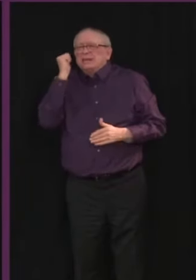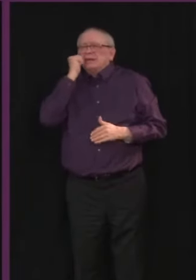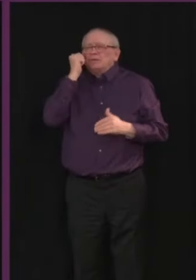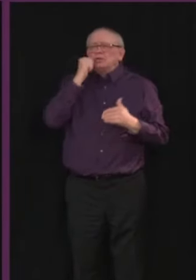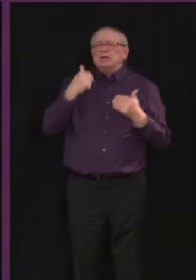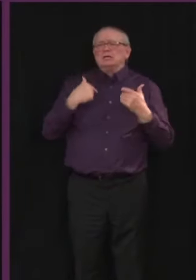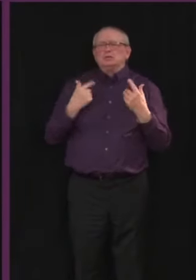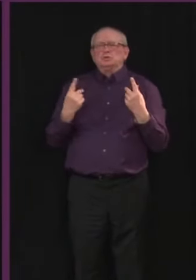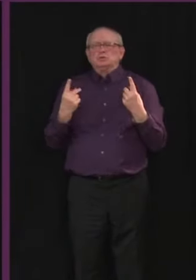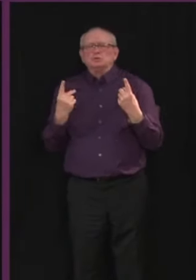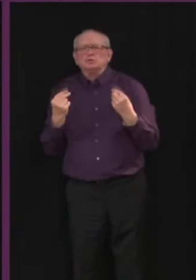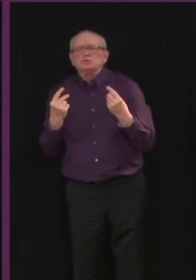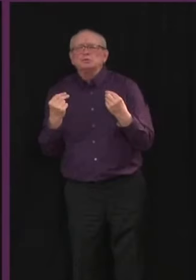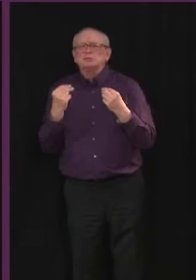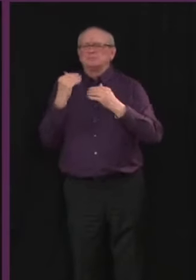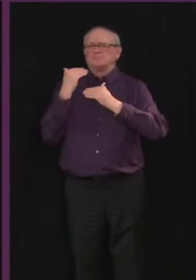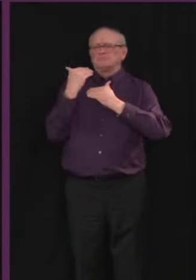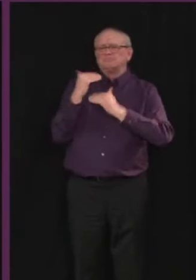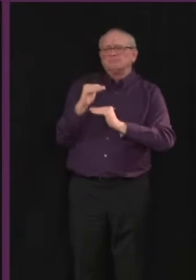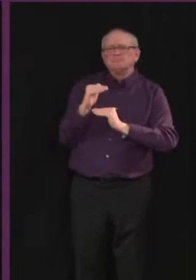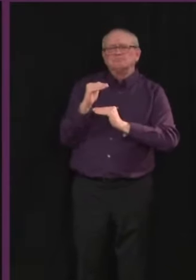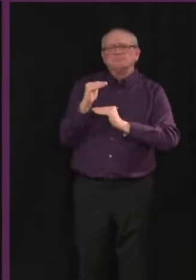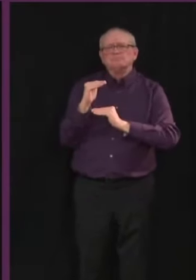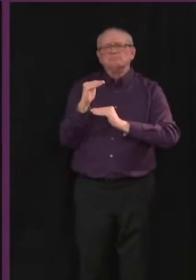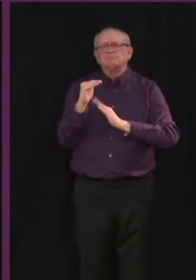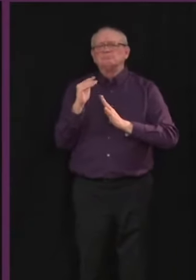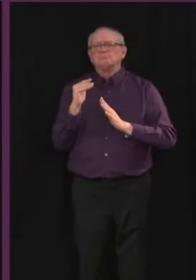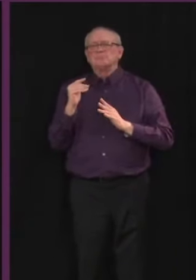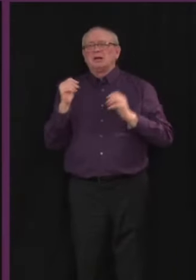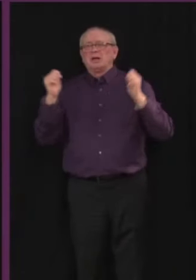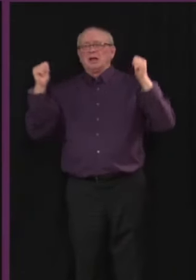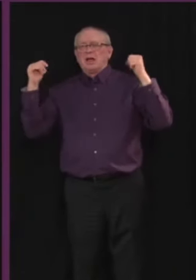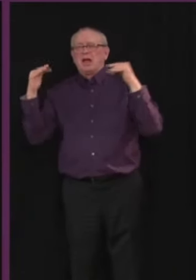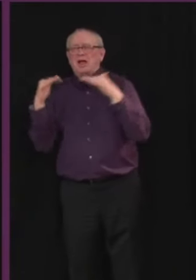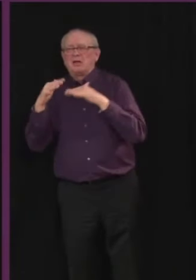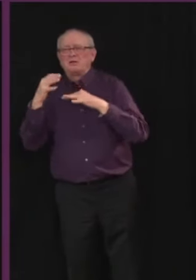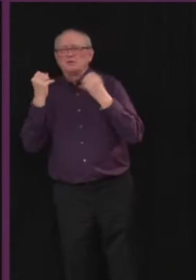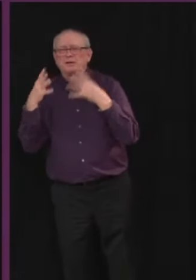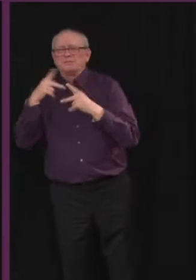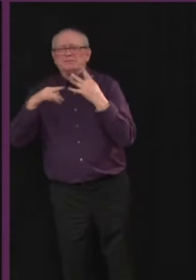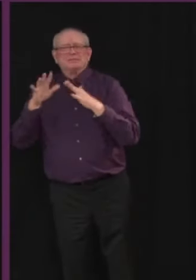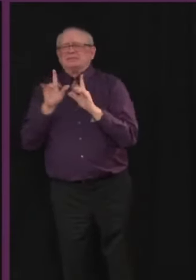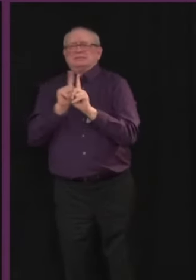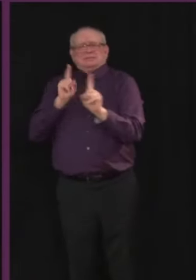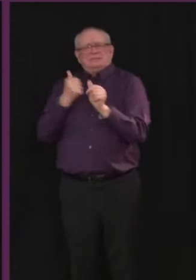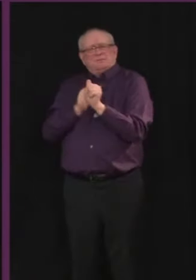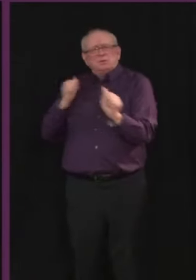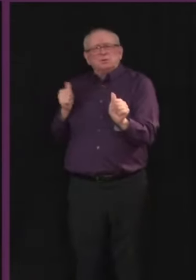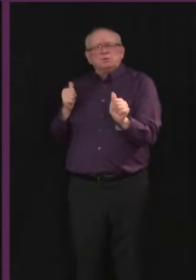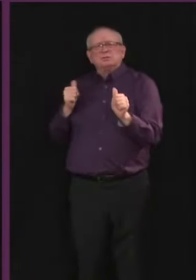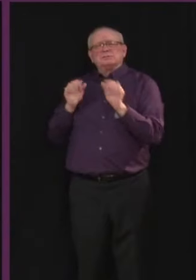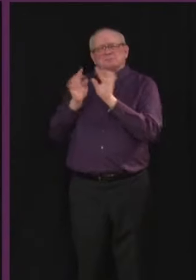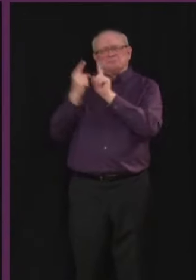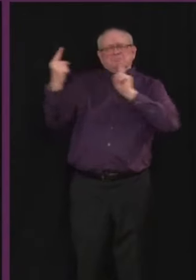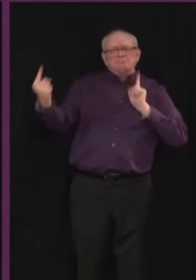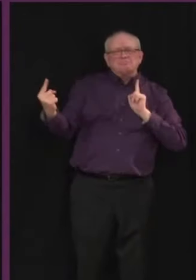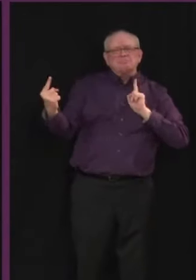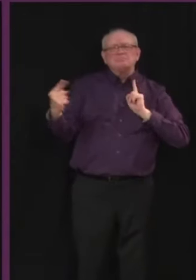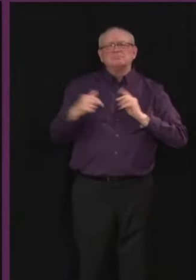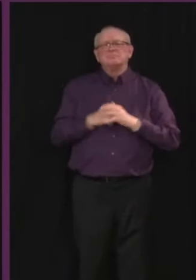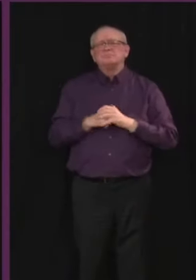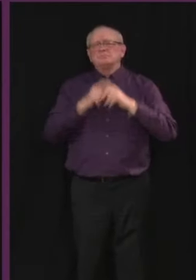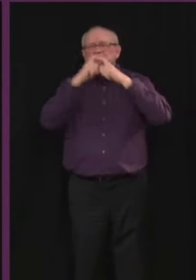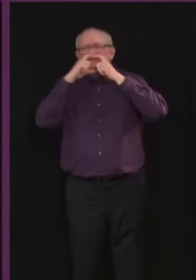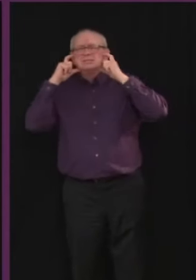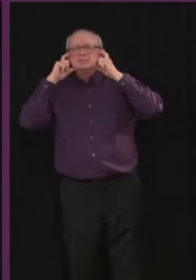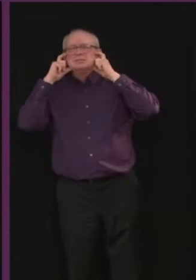in person in a space with someone outside our household, staying distanced, wearing a well-fitting mask, those are the things that we can all do every day to